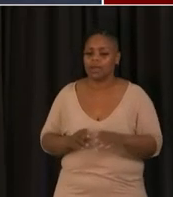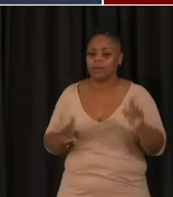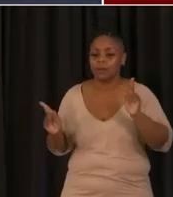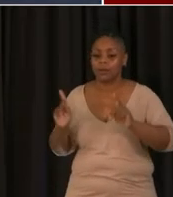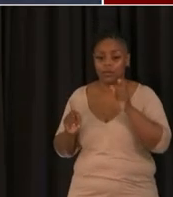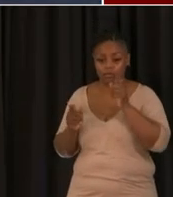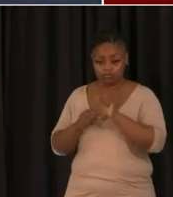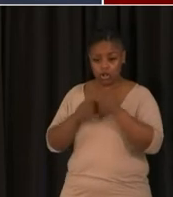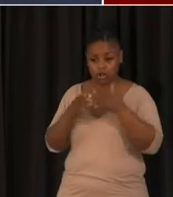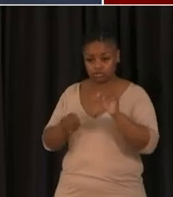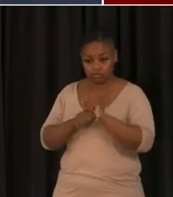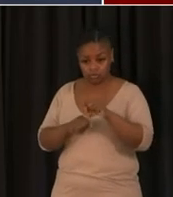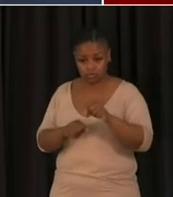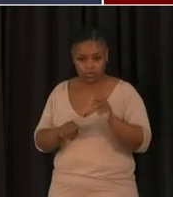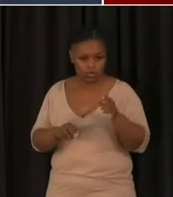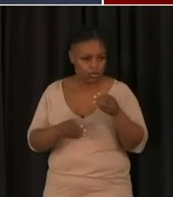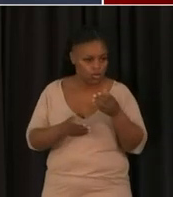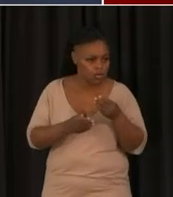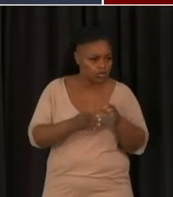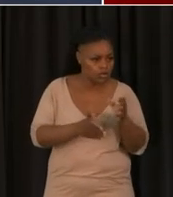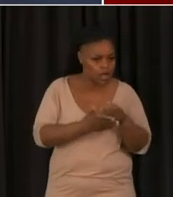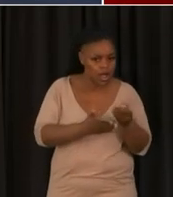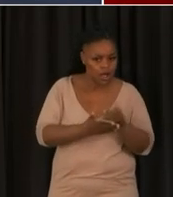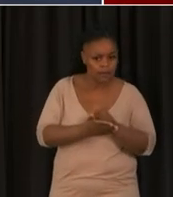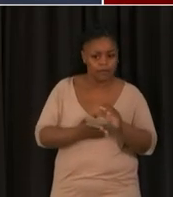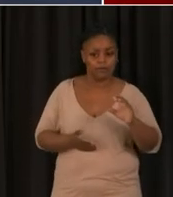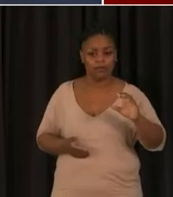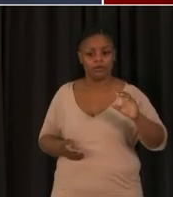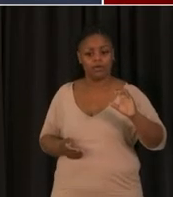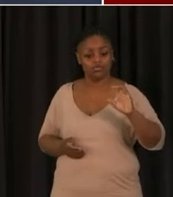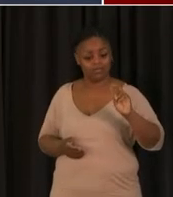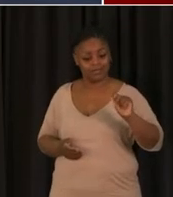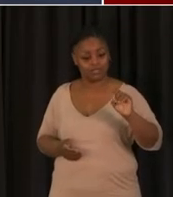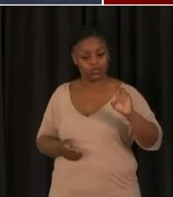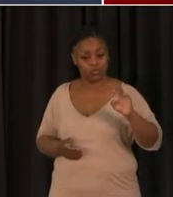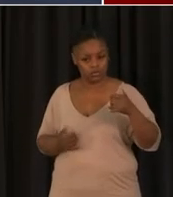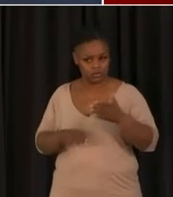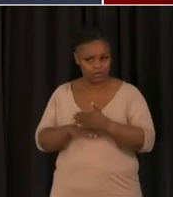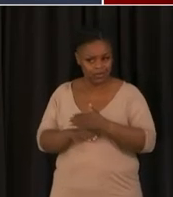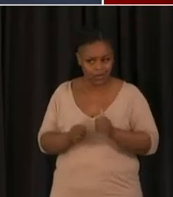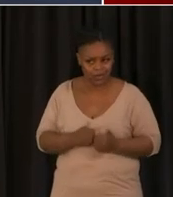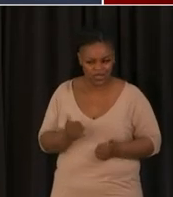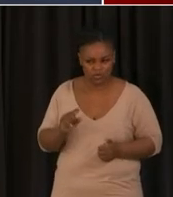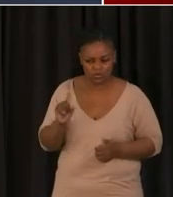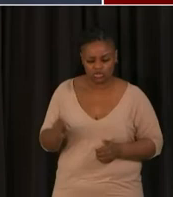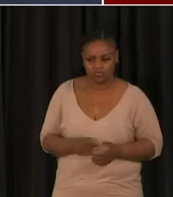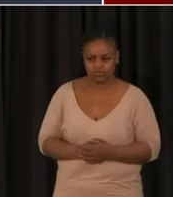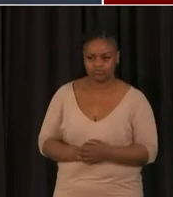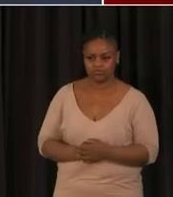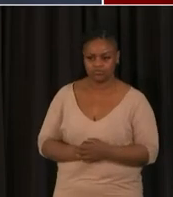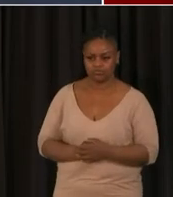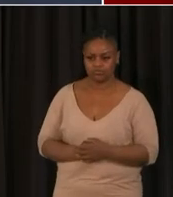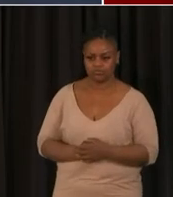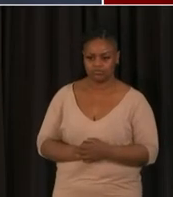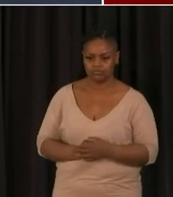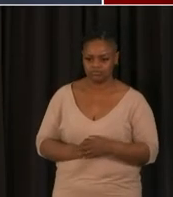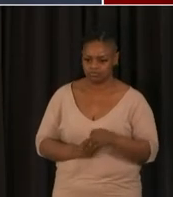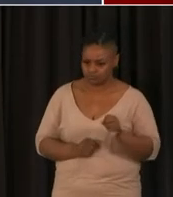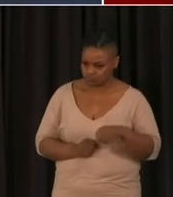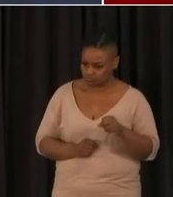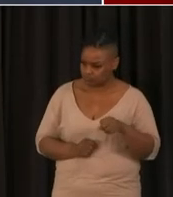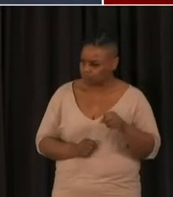things that DSB is doing right now. In the near term, policymakers and others in a position to support Washingtonians can make